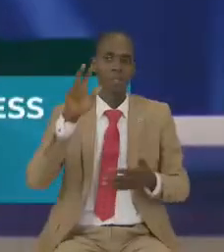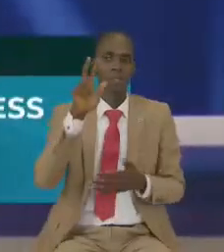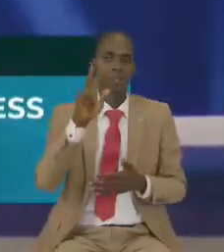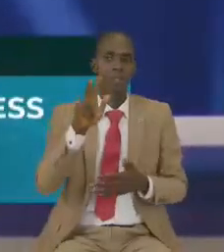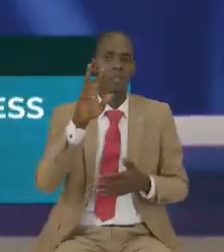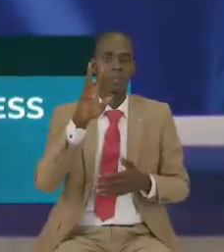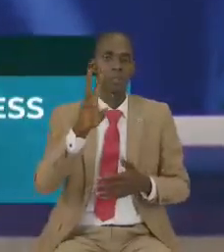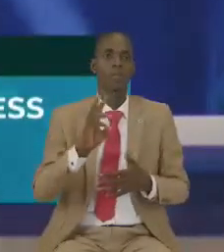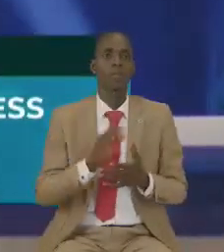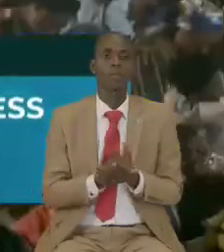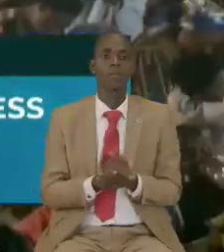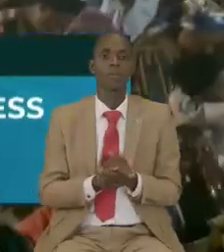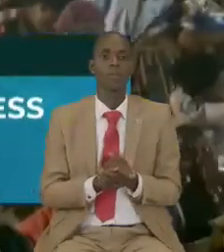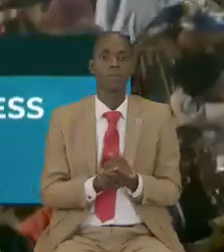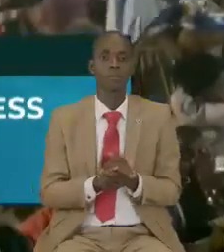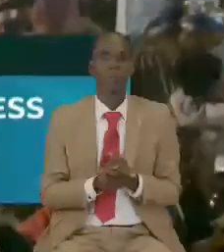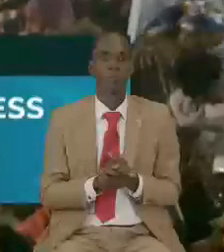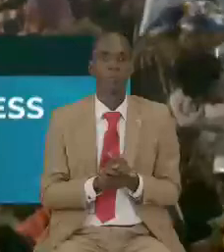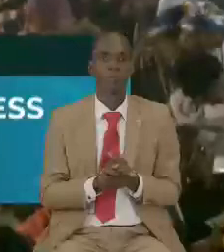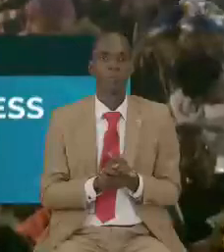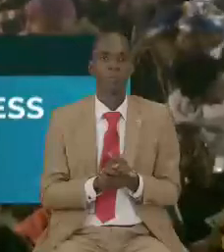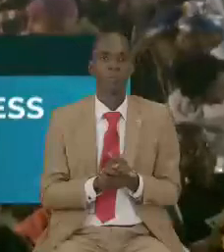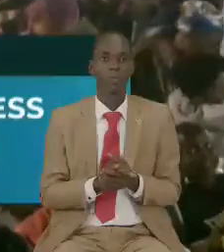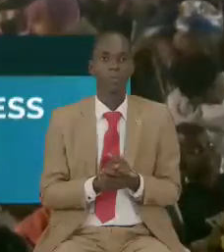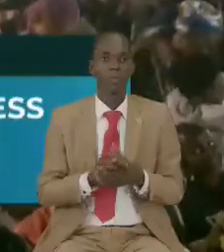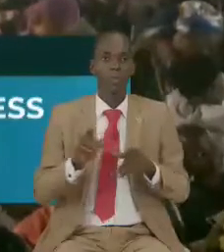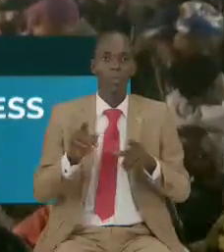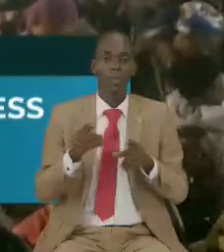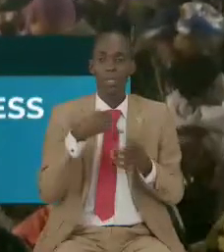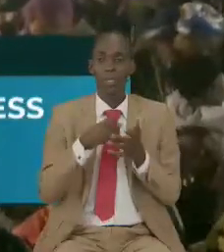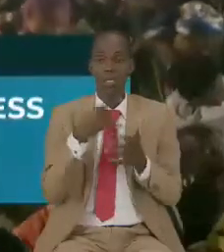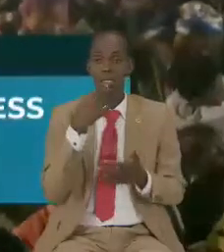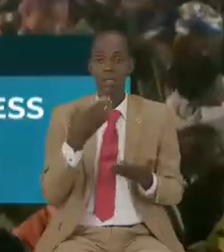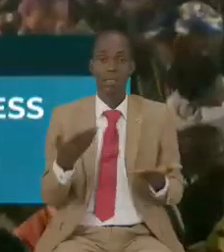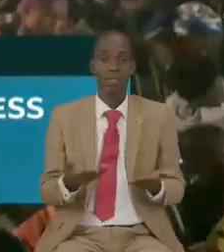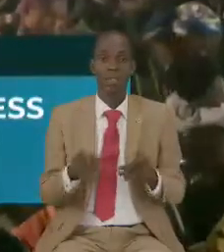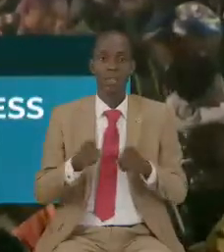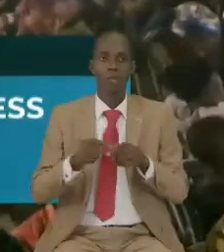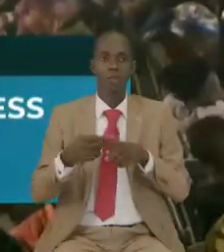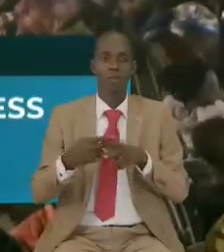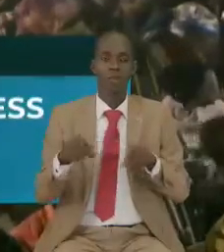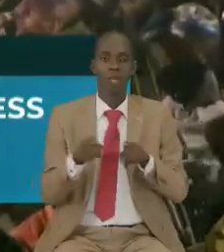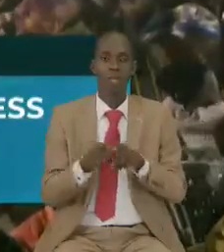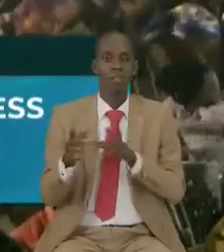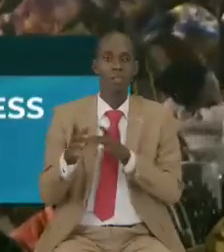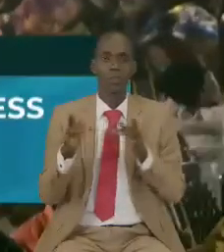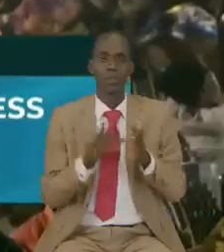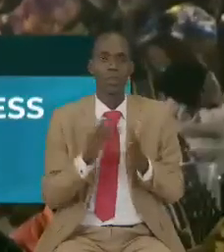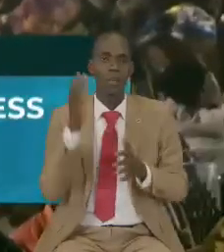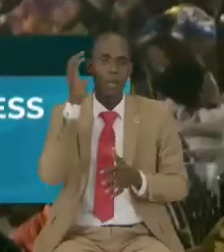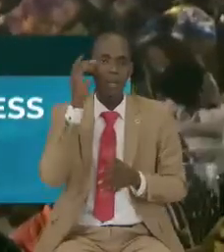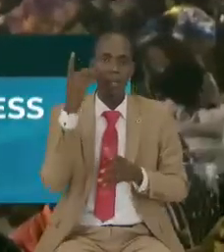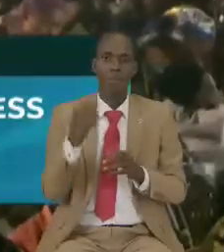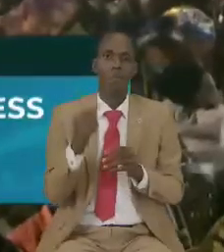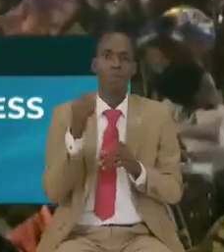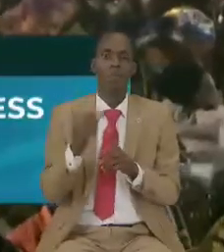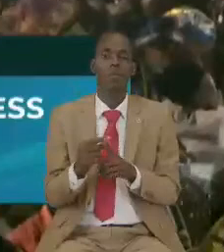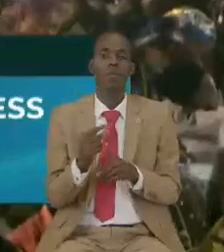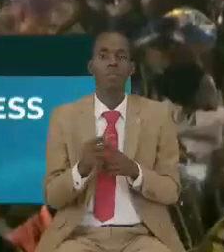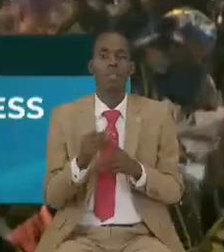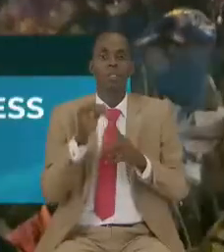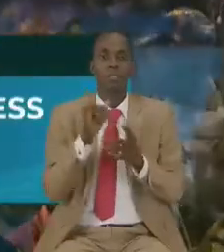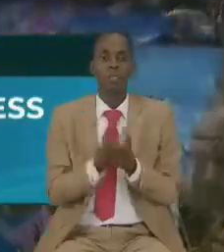we're reading from verse 36. It says, as soon as Jesus heard